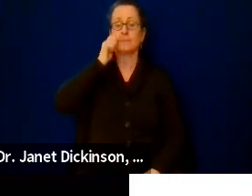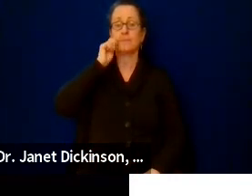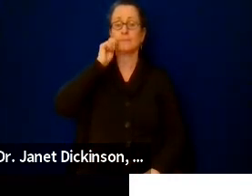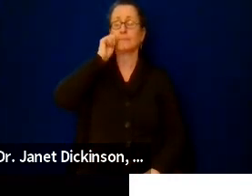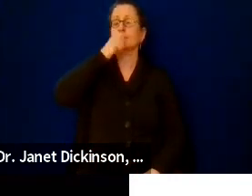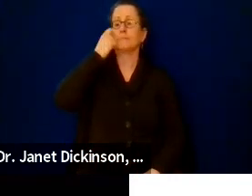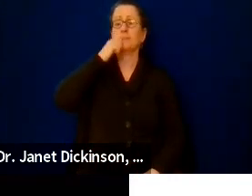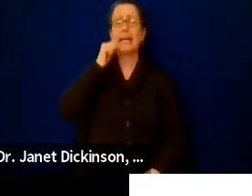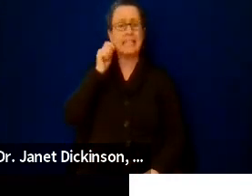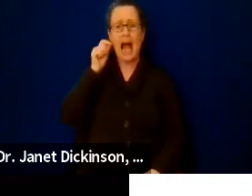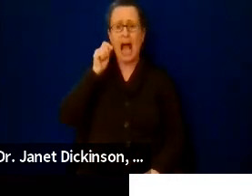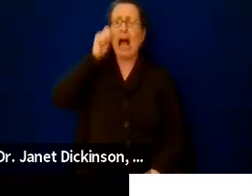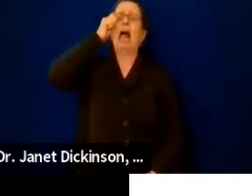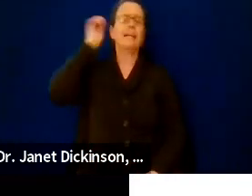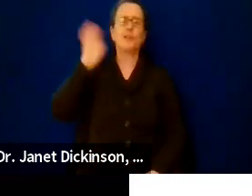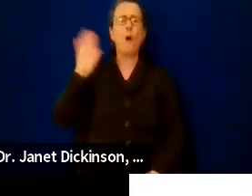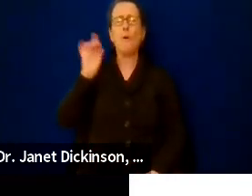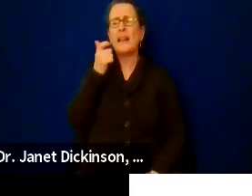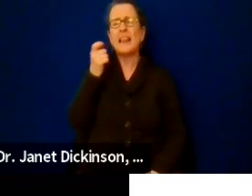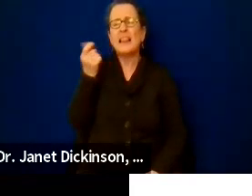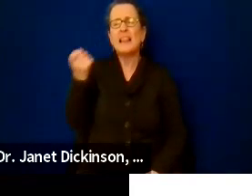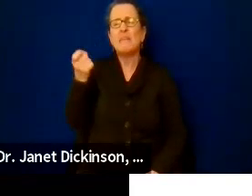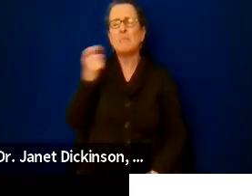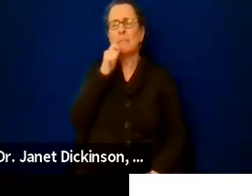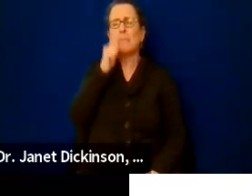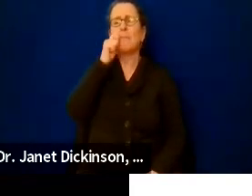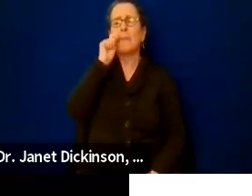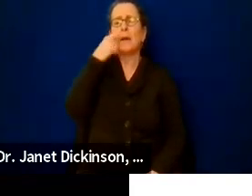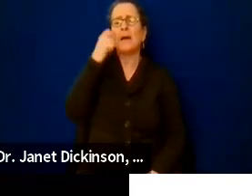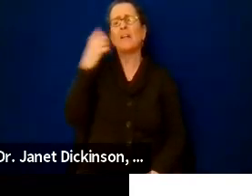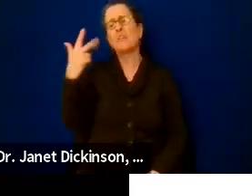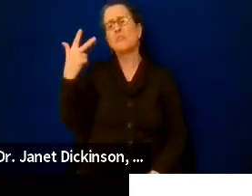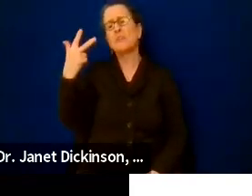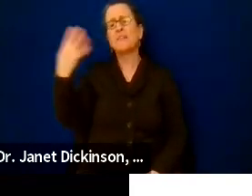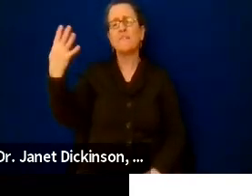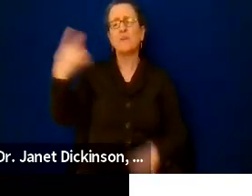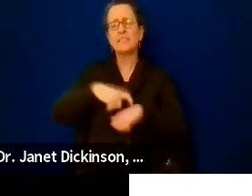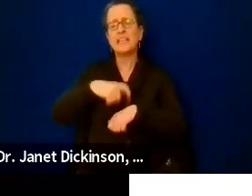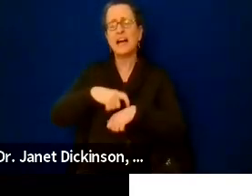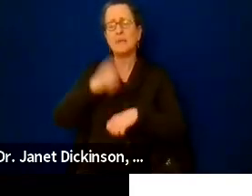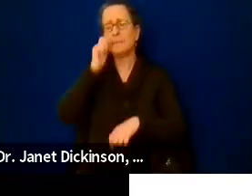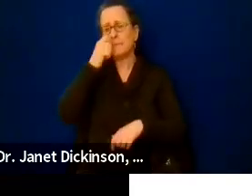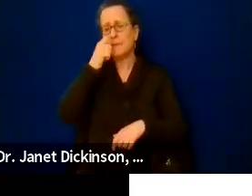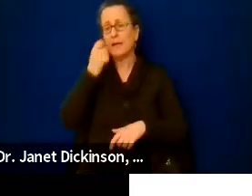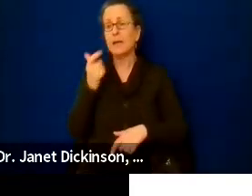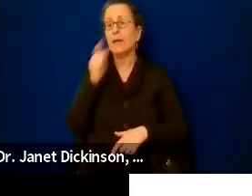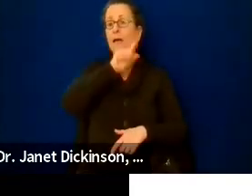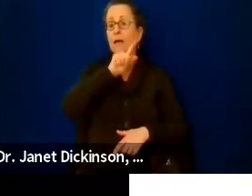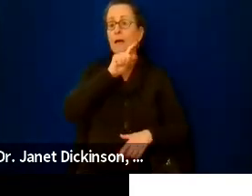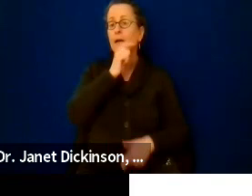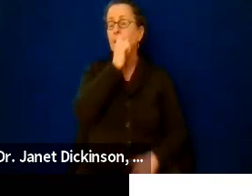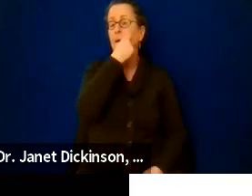spin it around 4 times. Then do the same thing in your